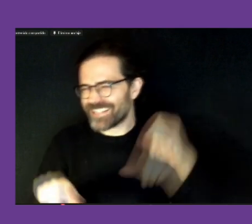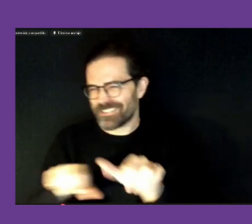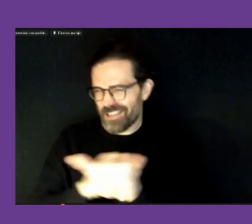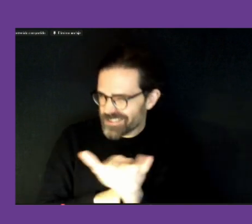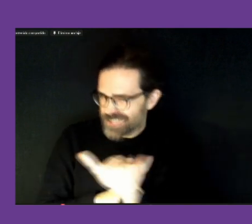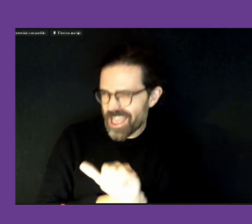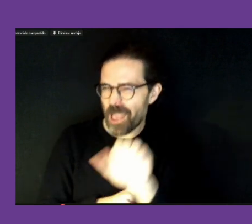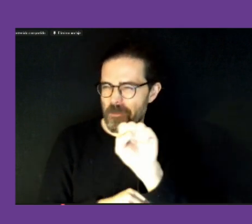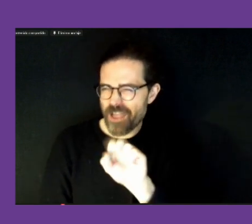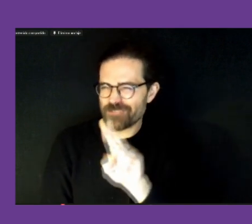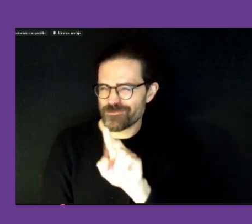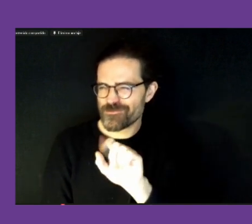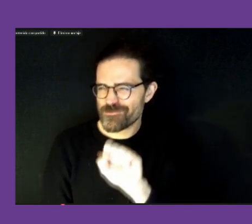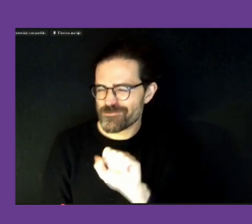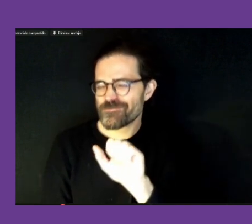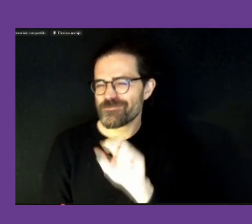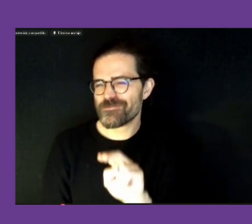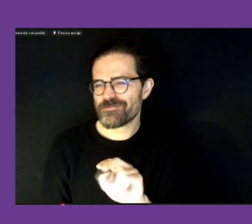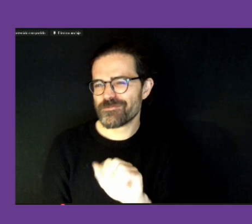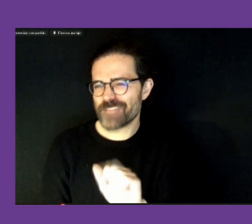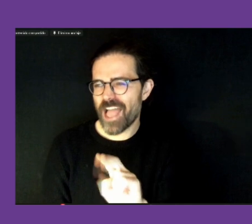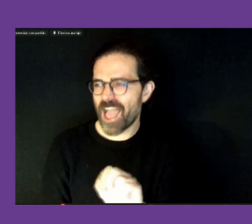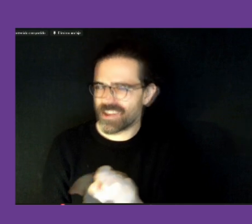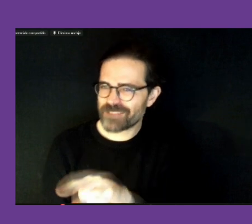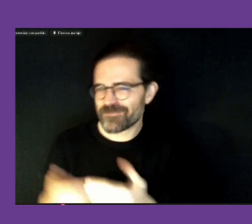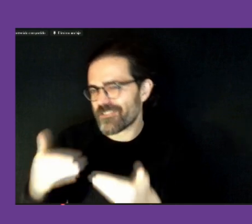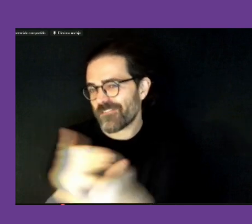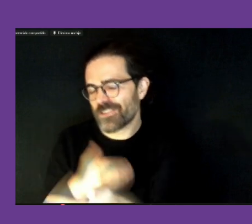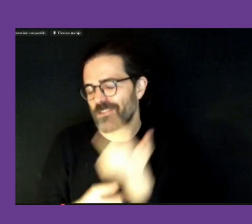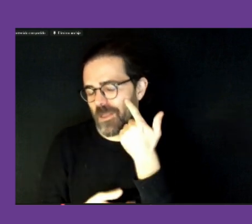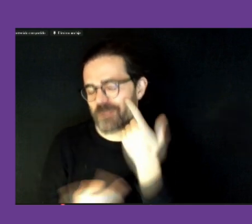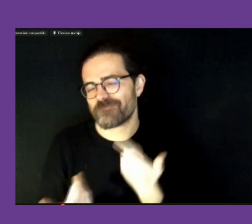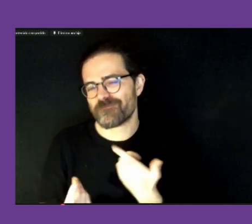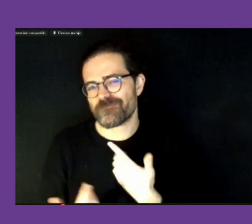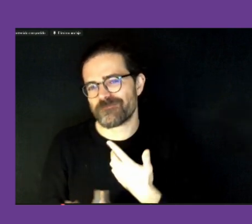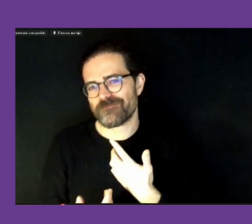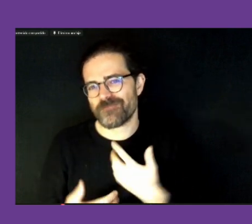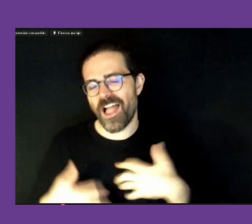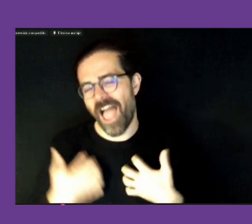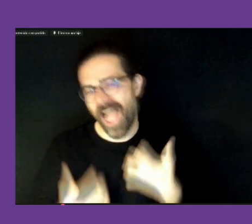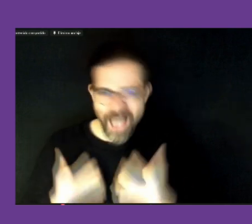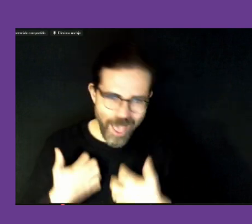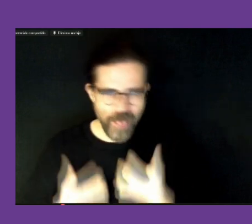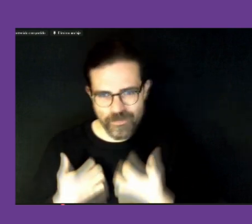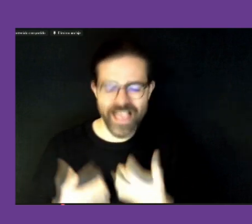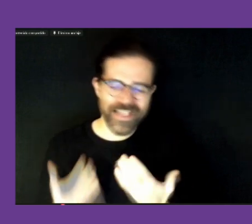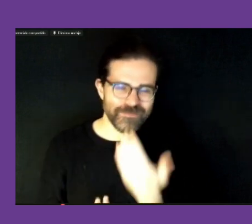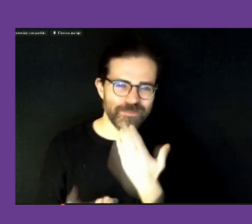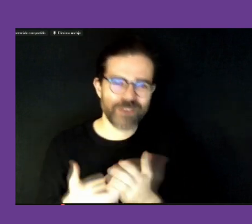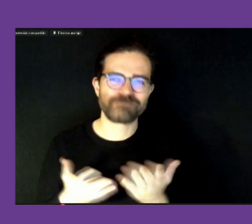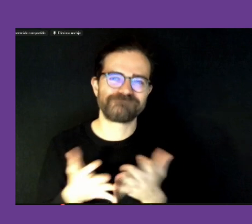our experience in standardization and also echo the encouragement for all of you to